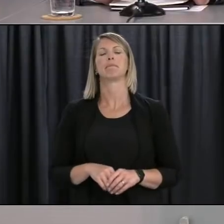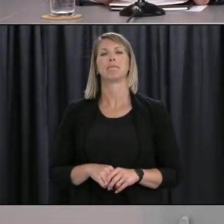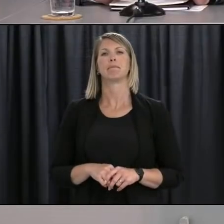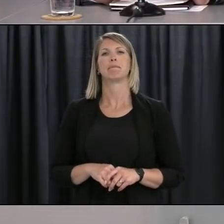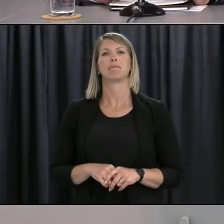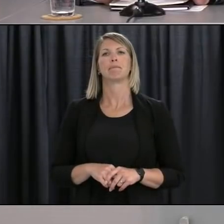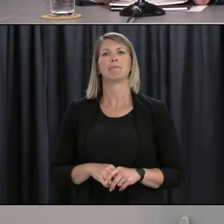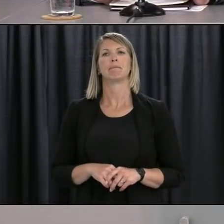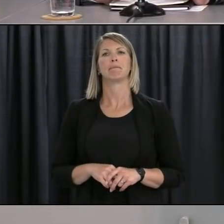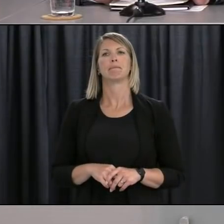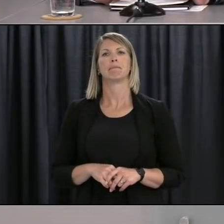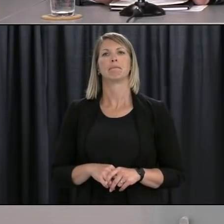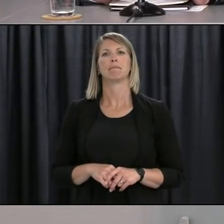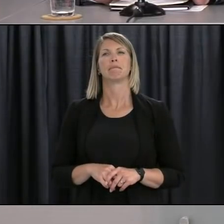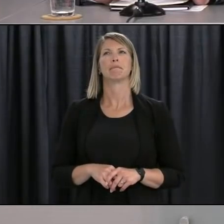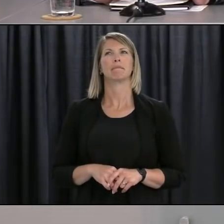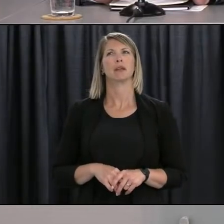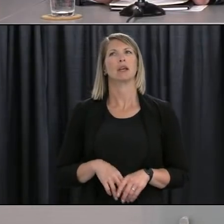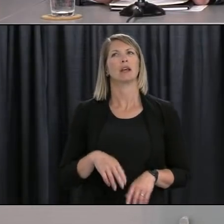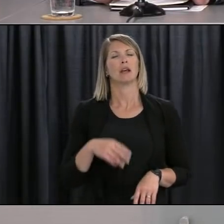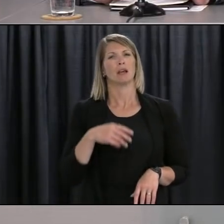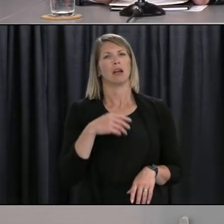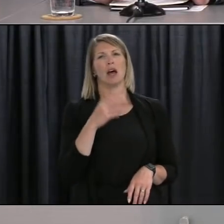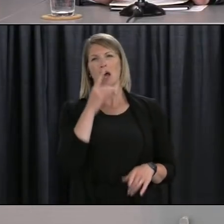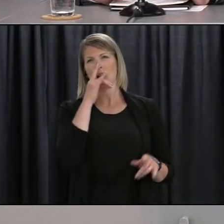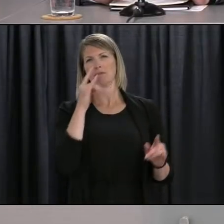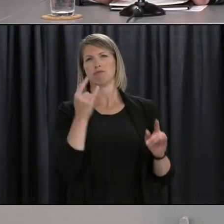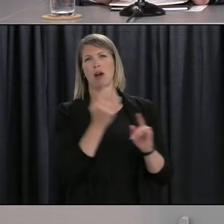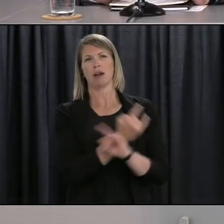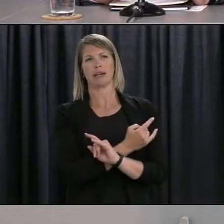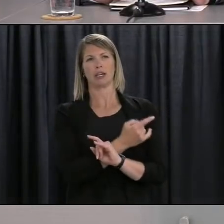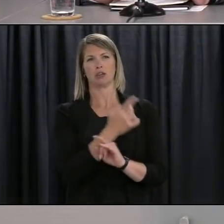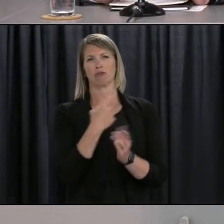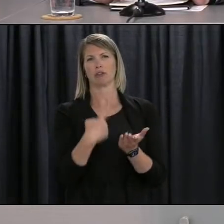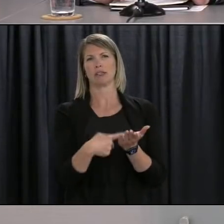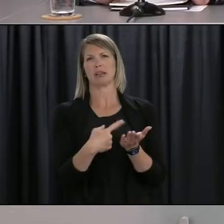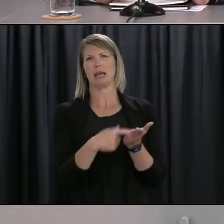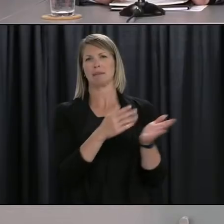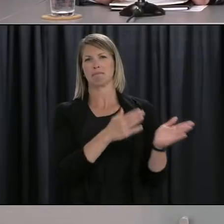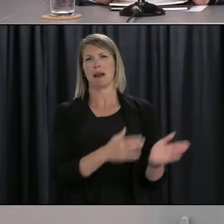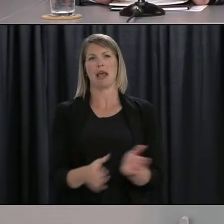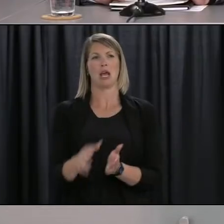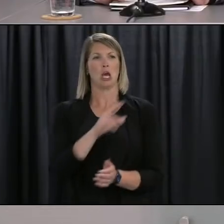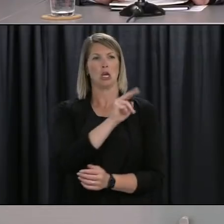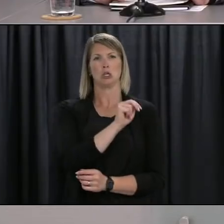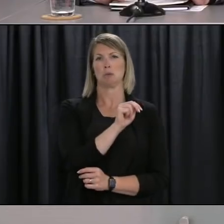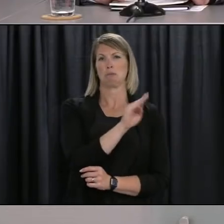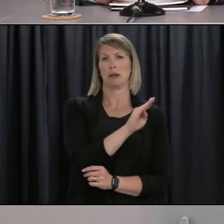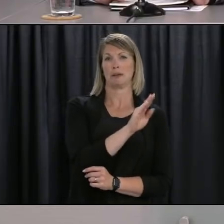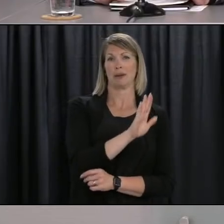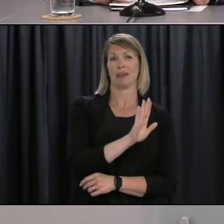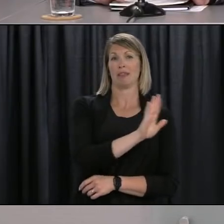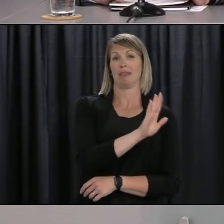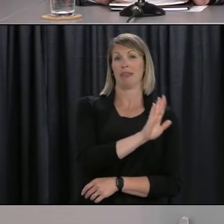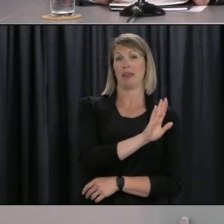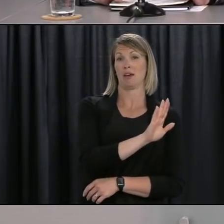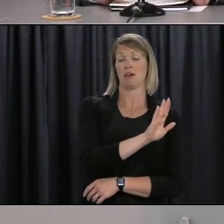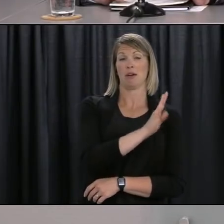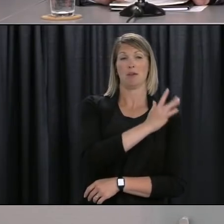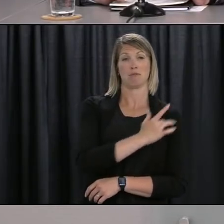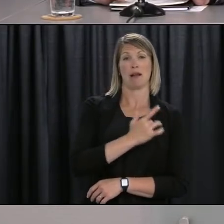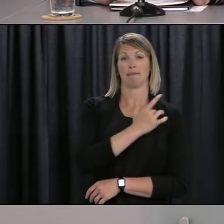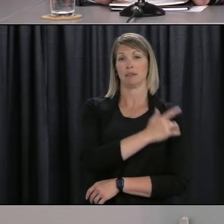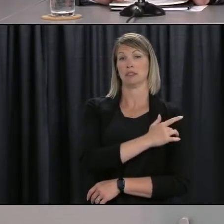you're talking about making plans, but other provinces, for example, New Brunswick, they have been told for a while now that their province